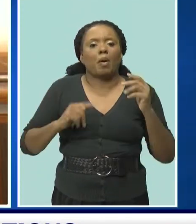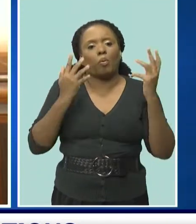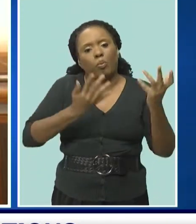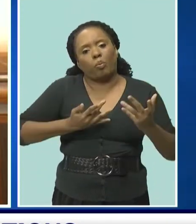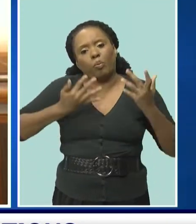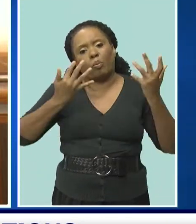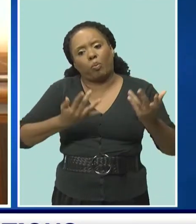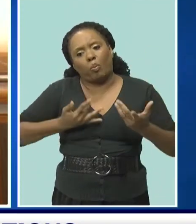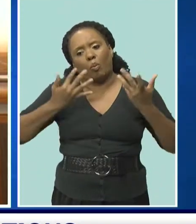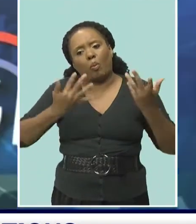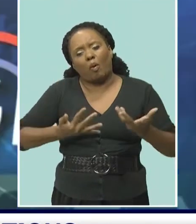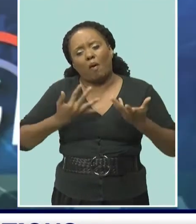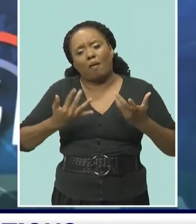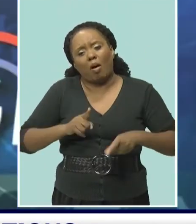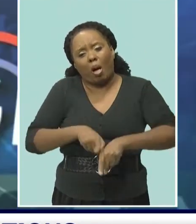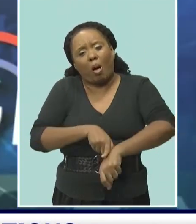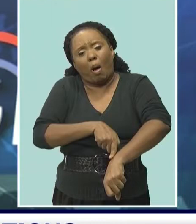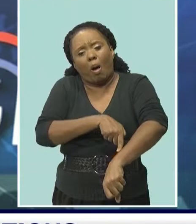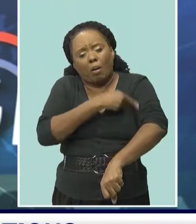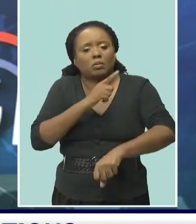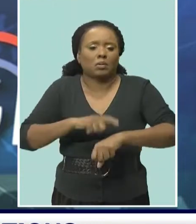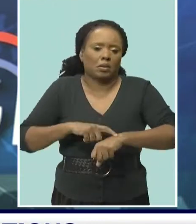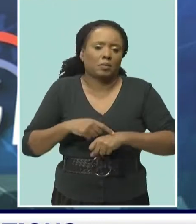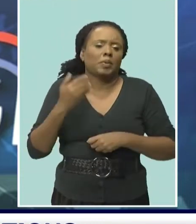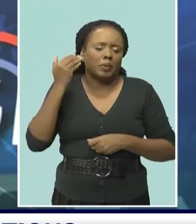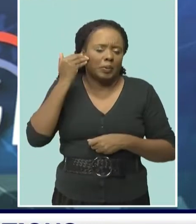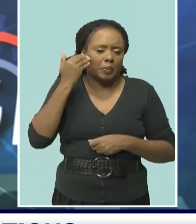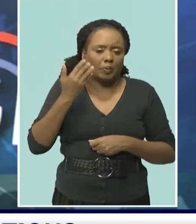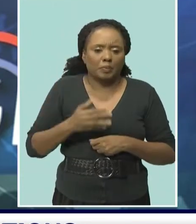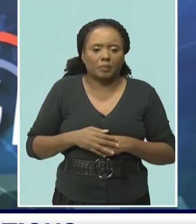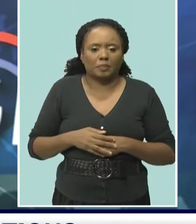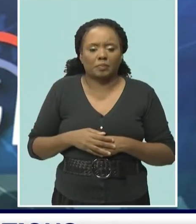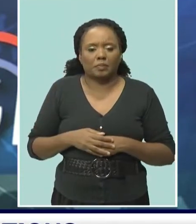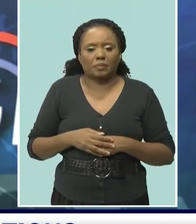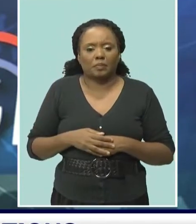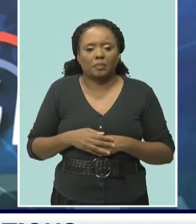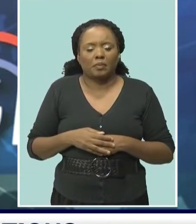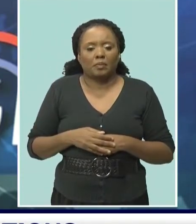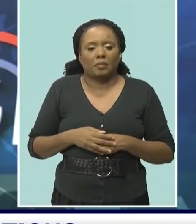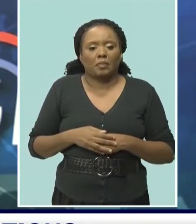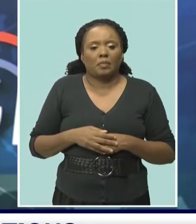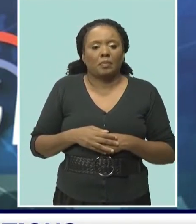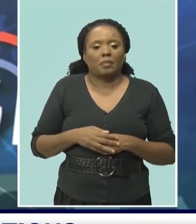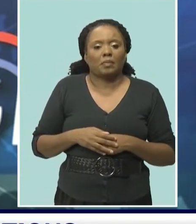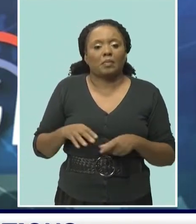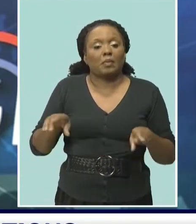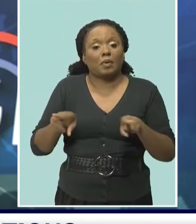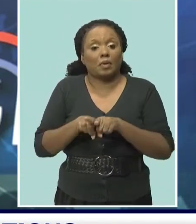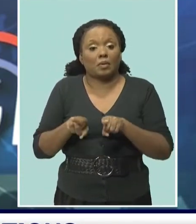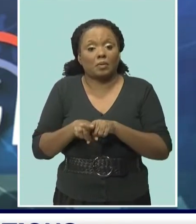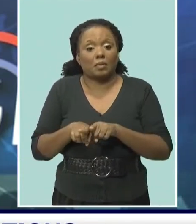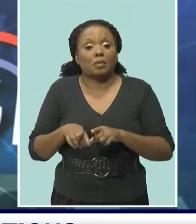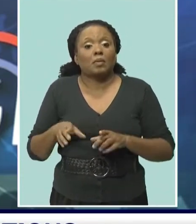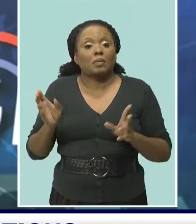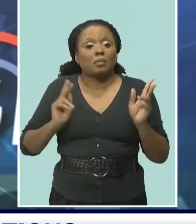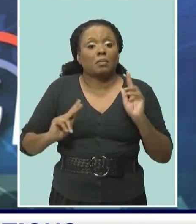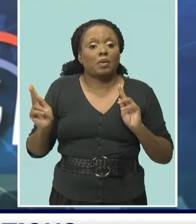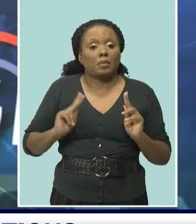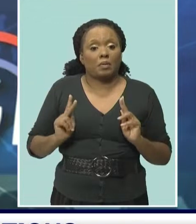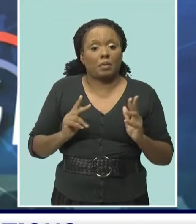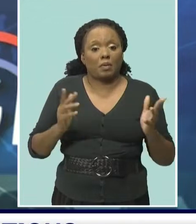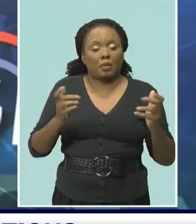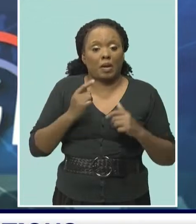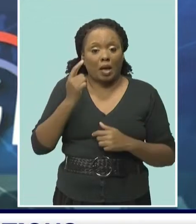right now. Minister Brown also revealed that the backlog of cataract surgeries has been reduced by 60%.